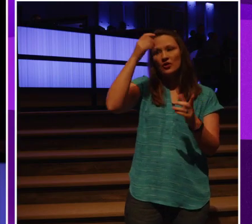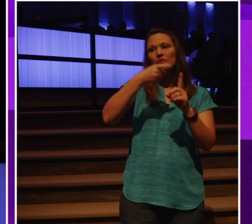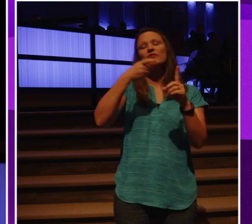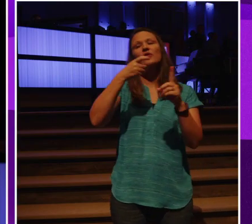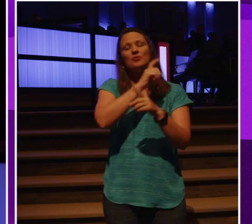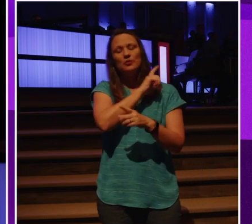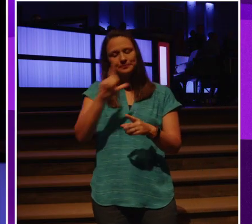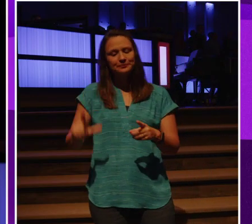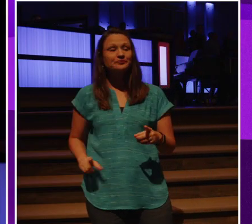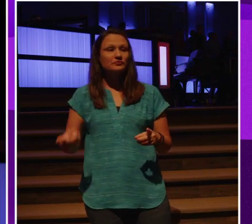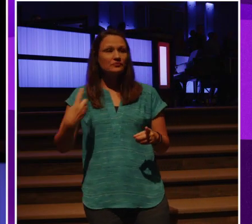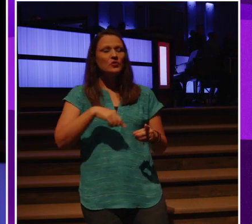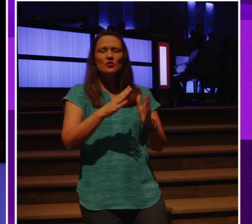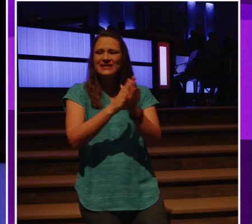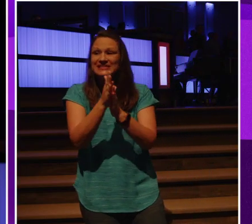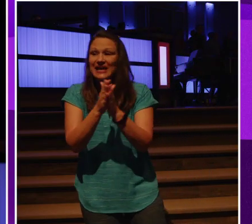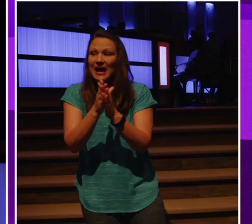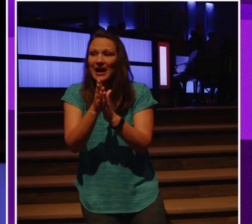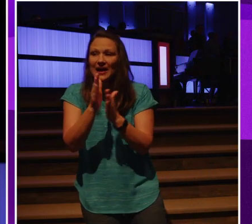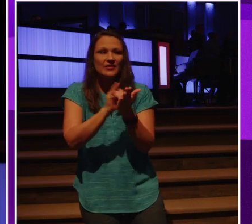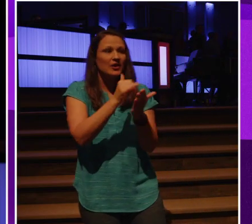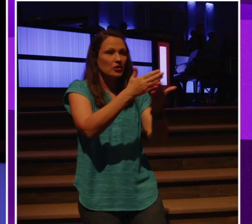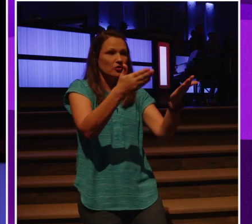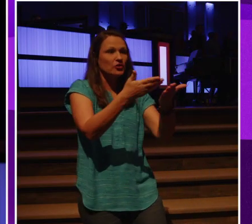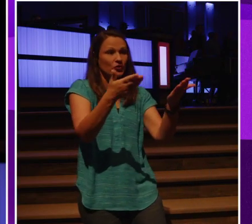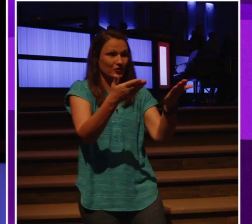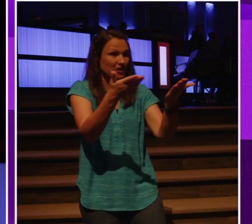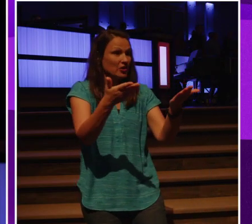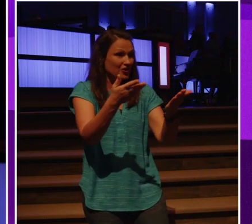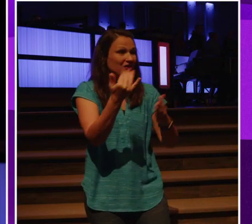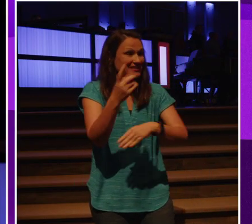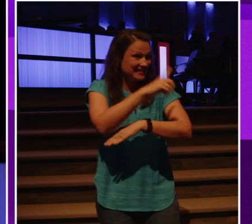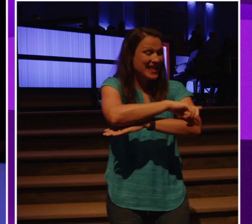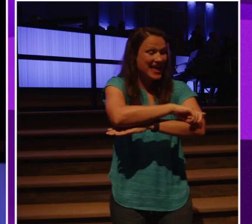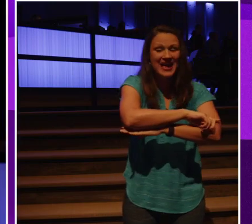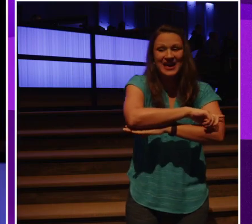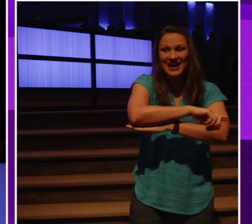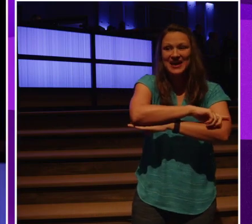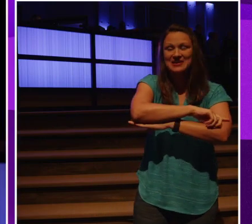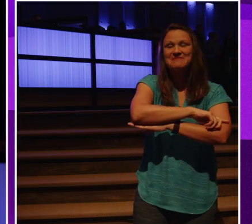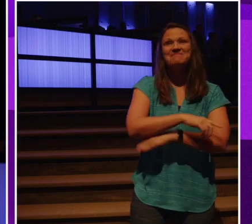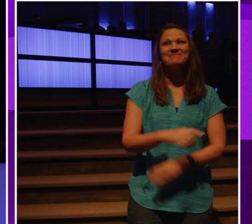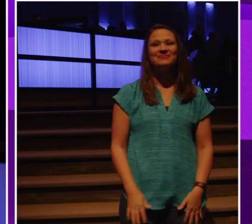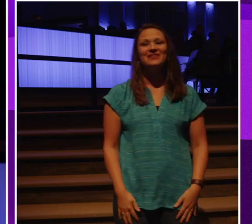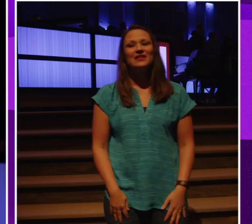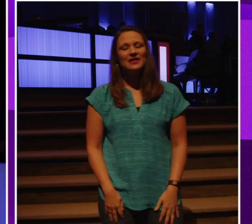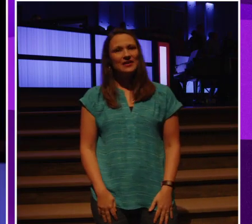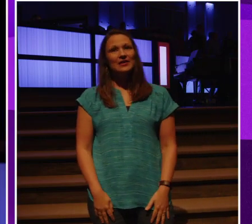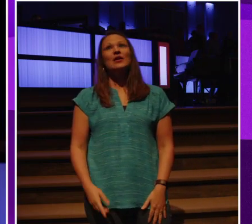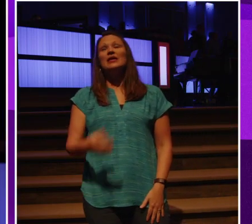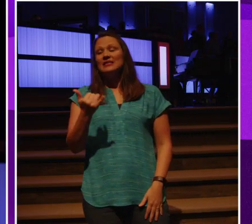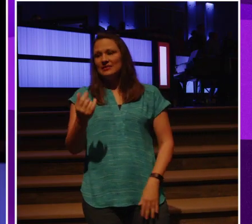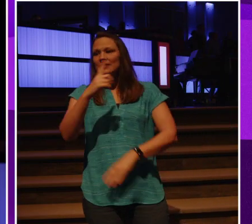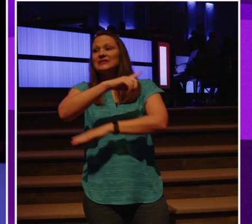welcome each one of you. Those of you who may be joining us by live stream, we hope you'll be involved as well. This